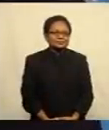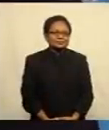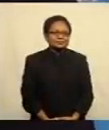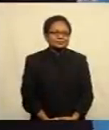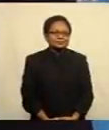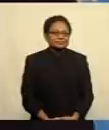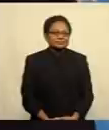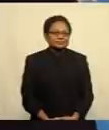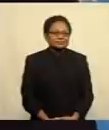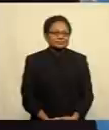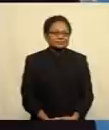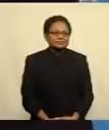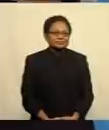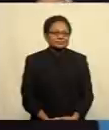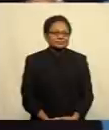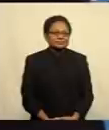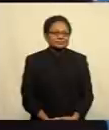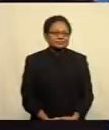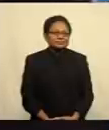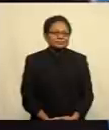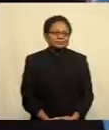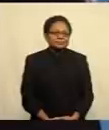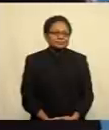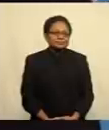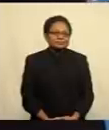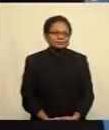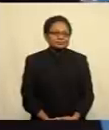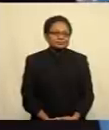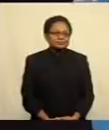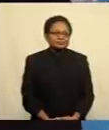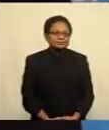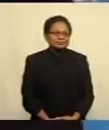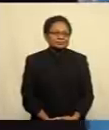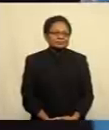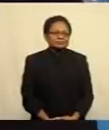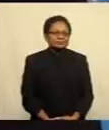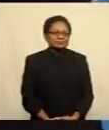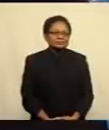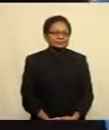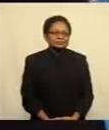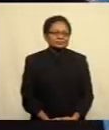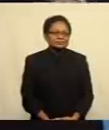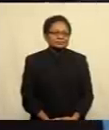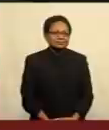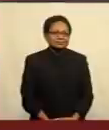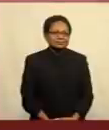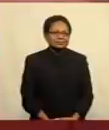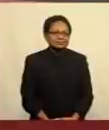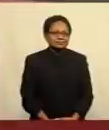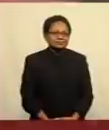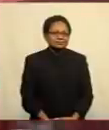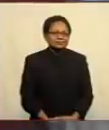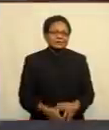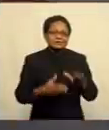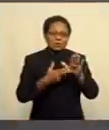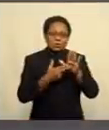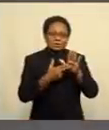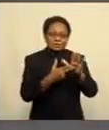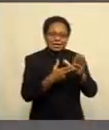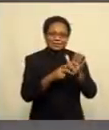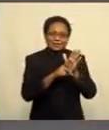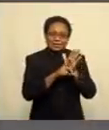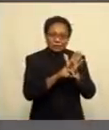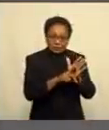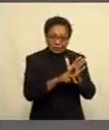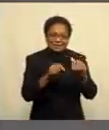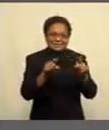You've asked me a few times whether we can mandate this and mandate that. This one definitely mandate. Nandi and Lautoka will also be